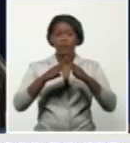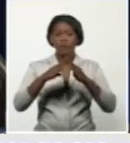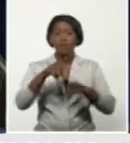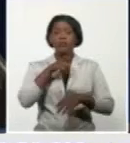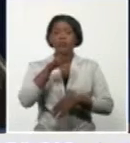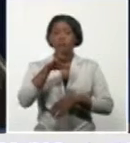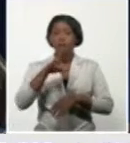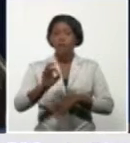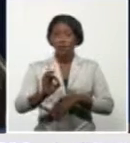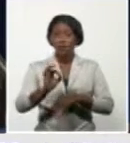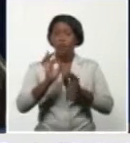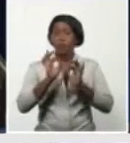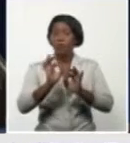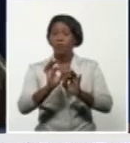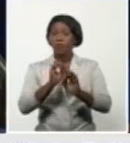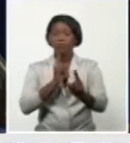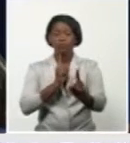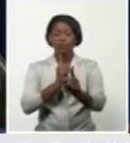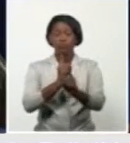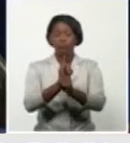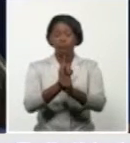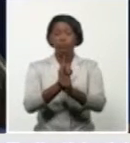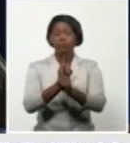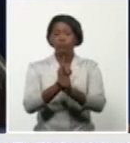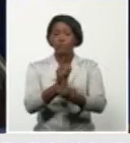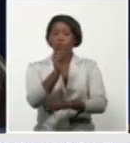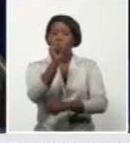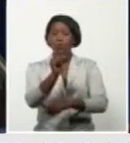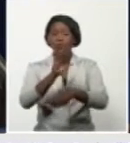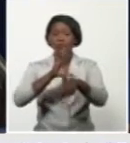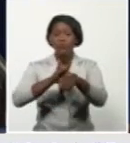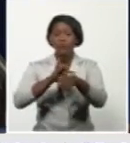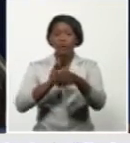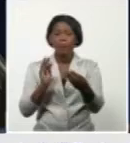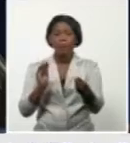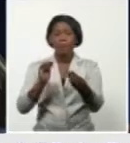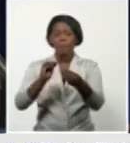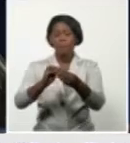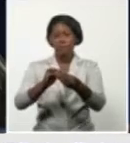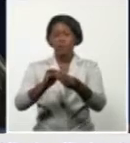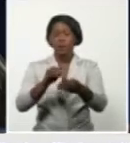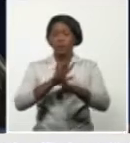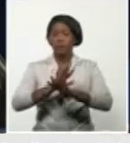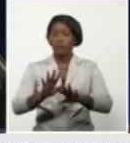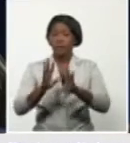Havana. She's a positive case contact, and with this,